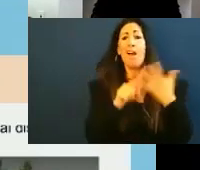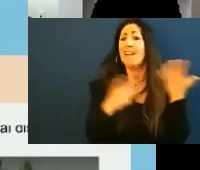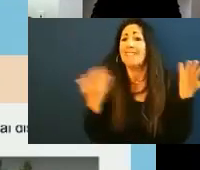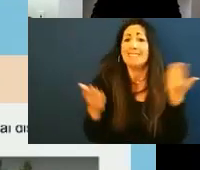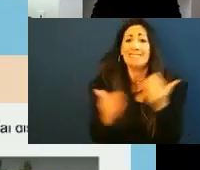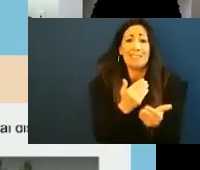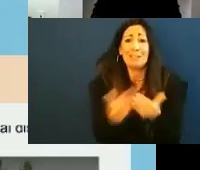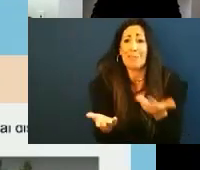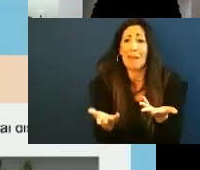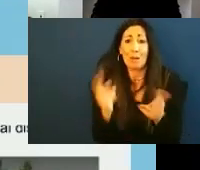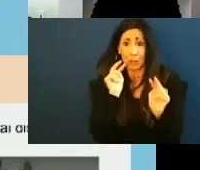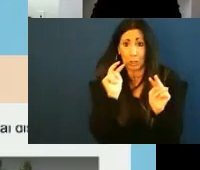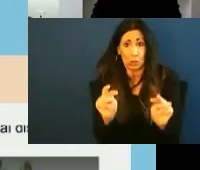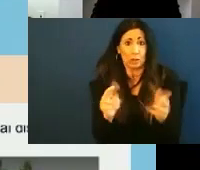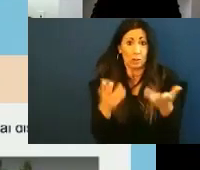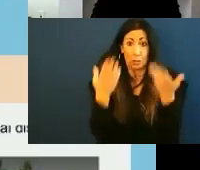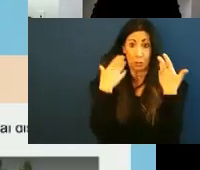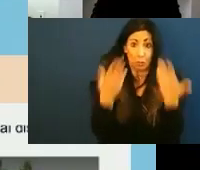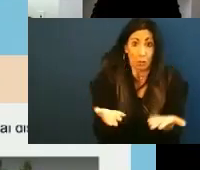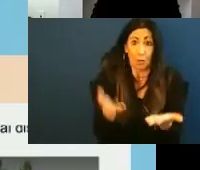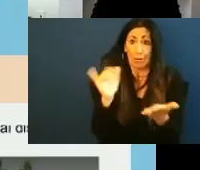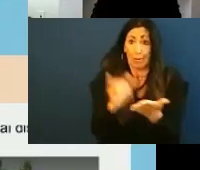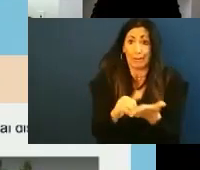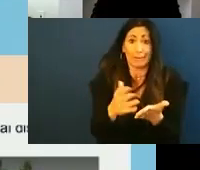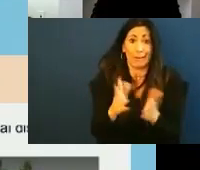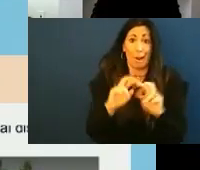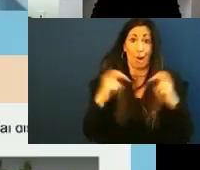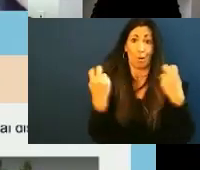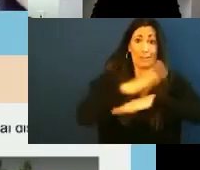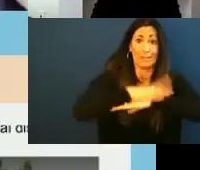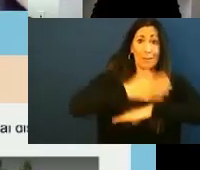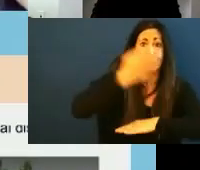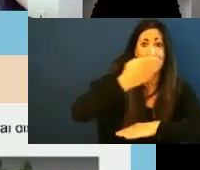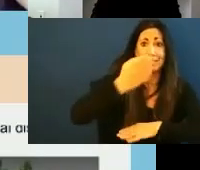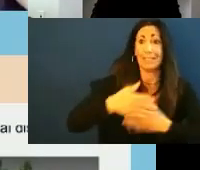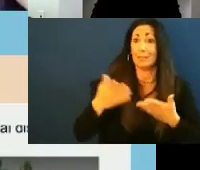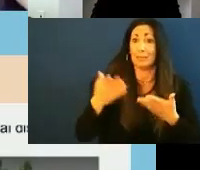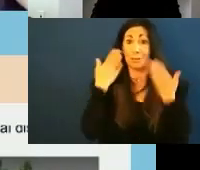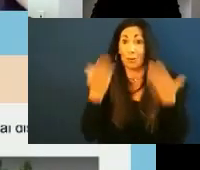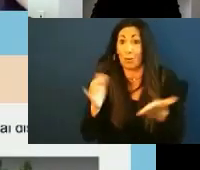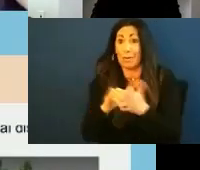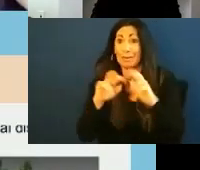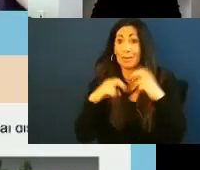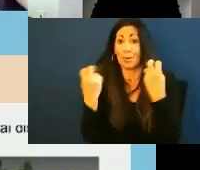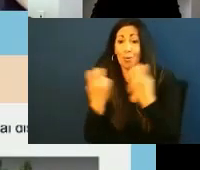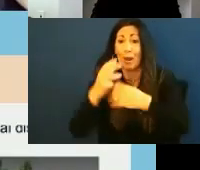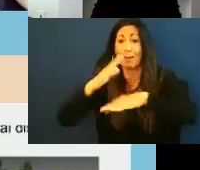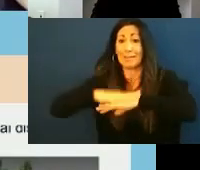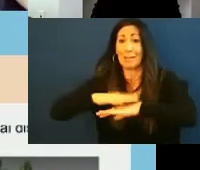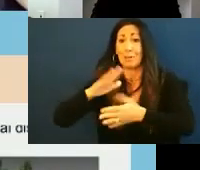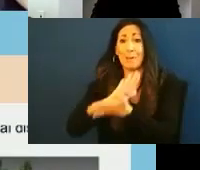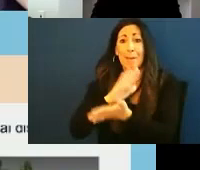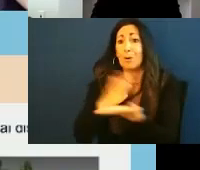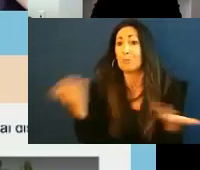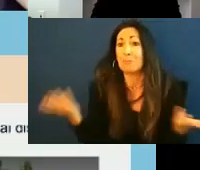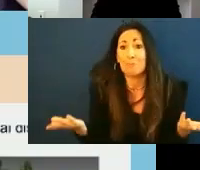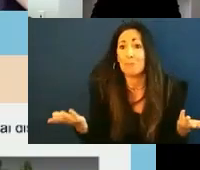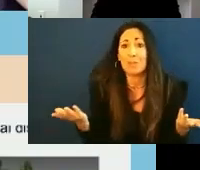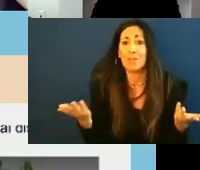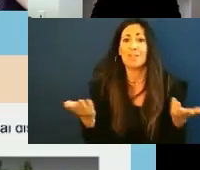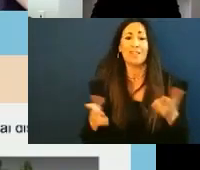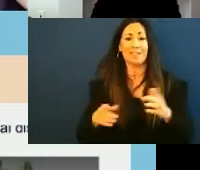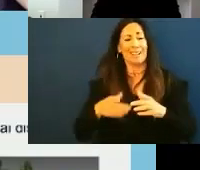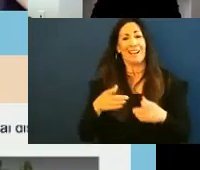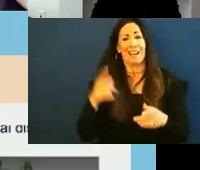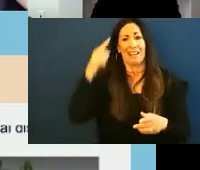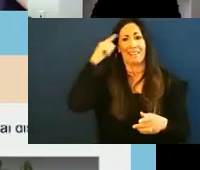mean, when you're looking at it, you don't know that that's a roundtable presentation. You don't know that that's a roundtable paper. it doesn't say anywhere. I think this is an